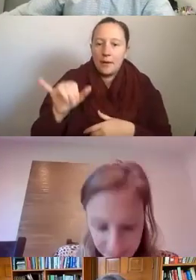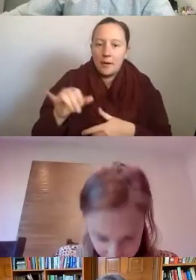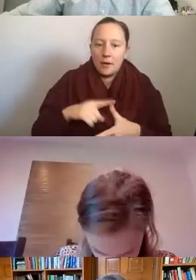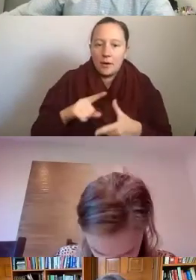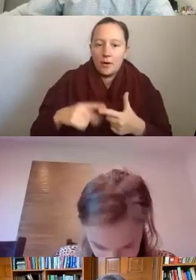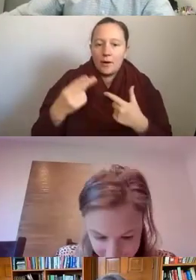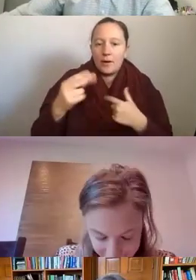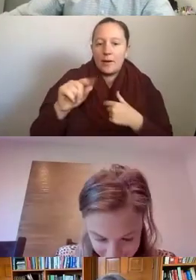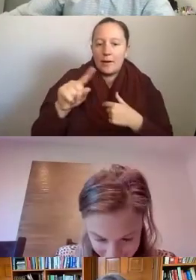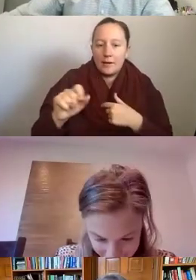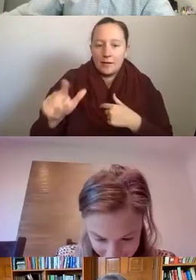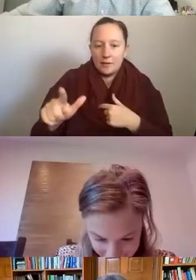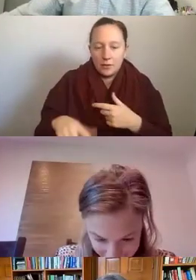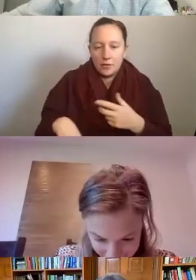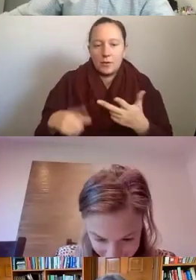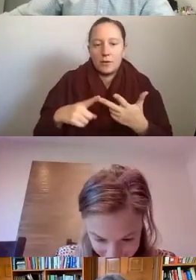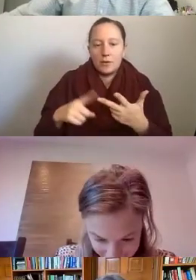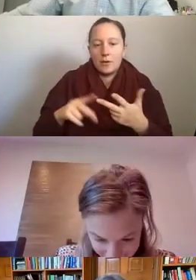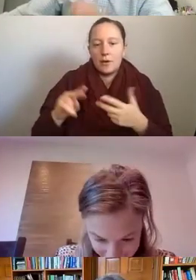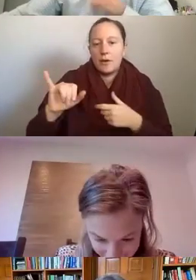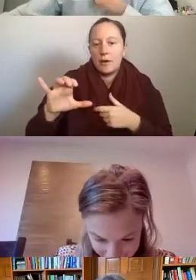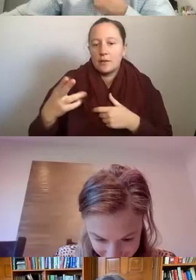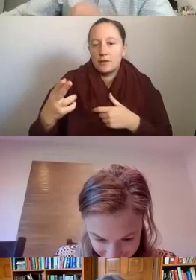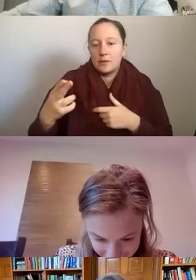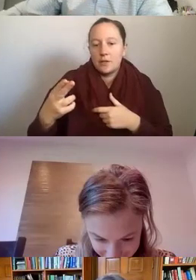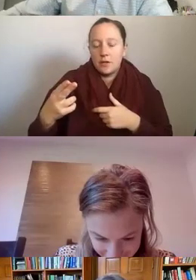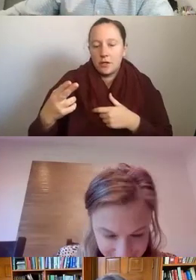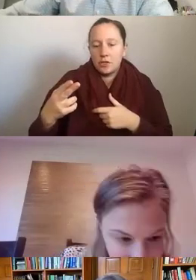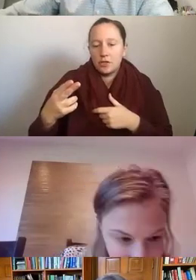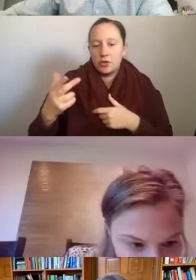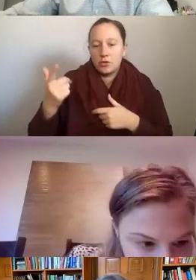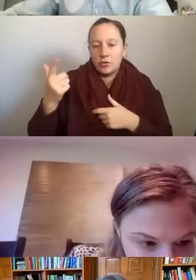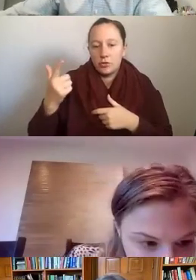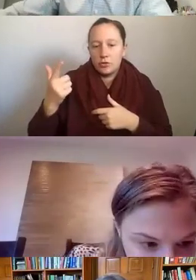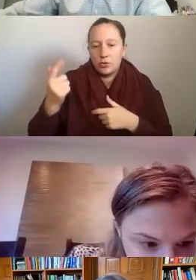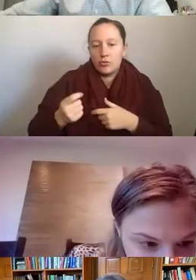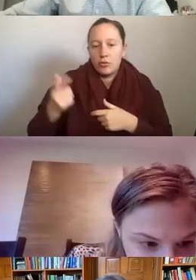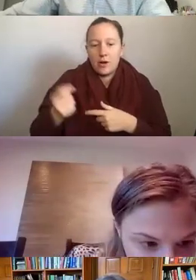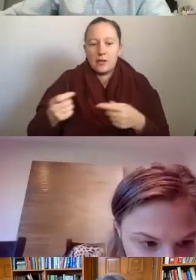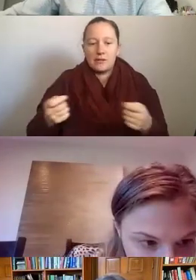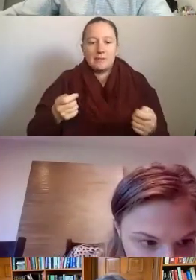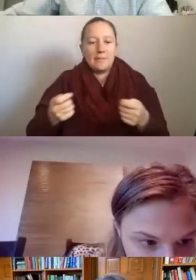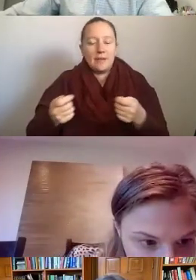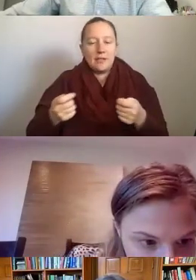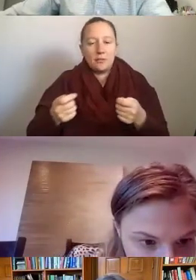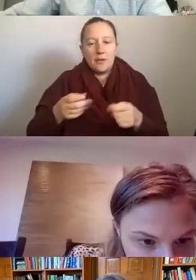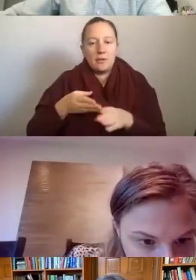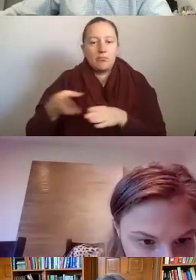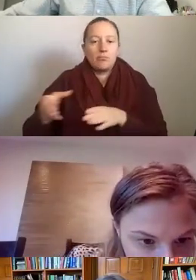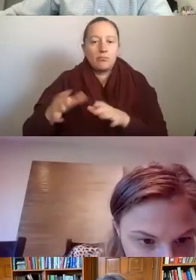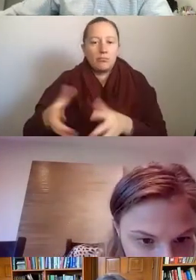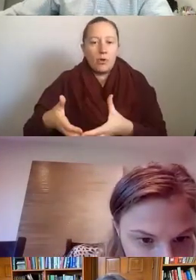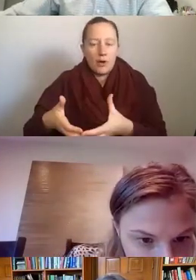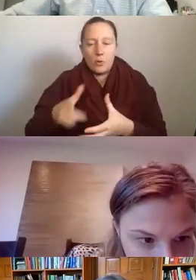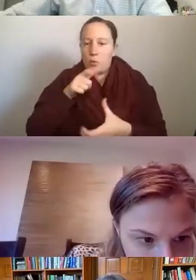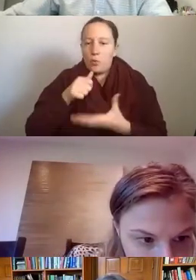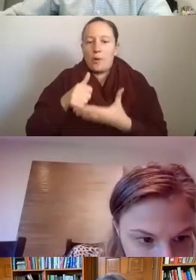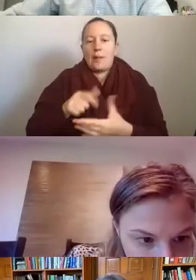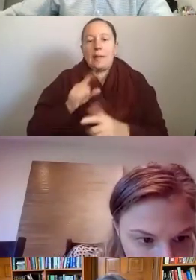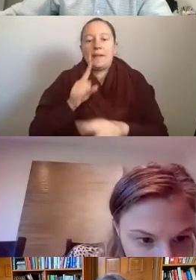Hazel, also in the NICH grant, NICHD grants management branch as well, who were helping to